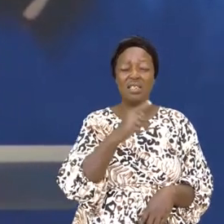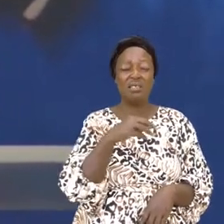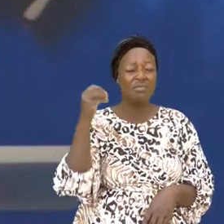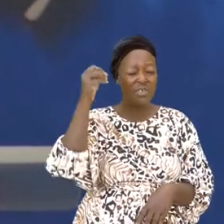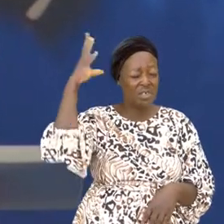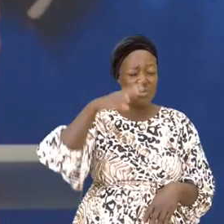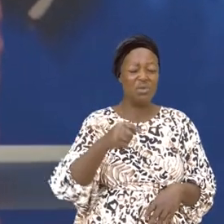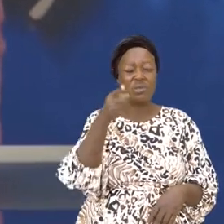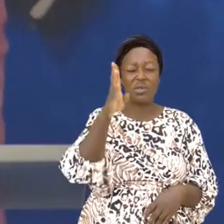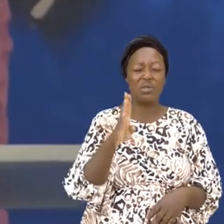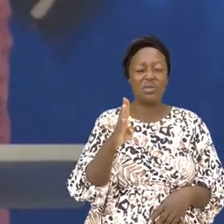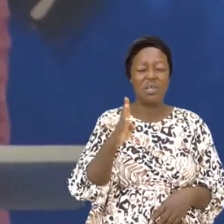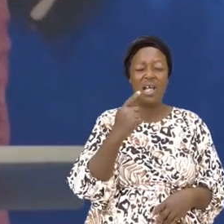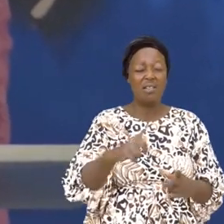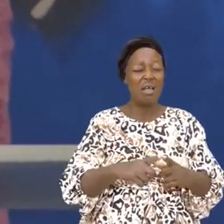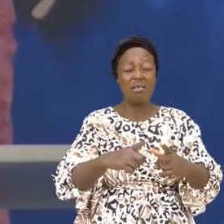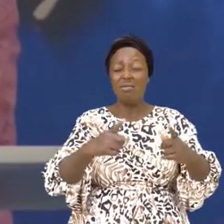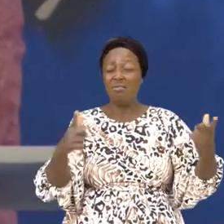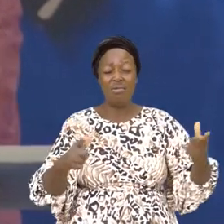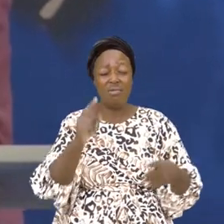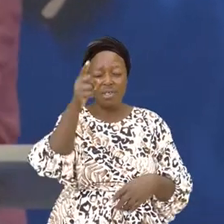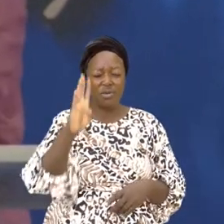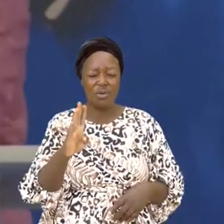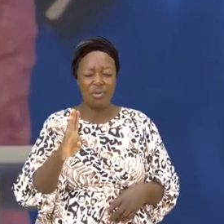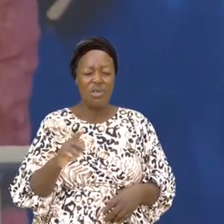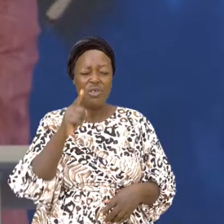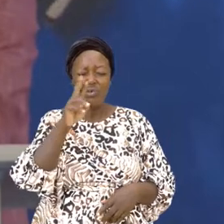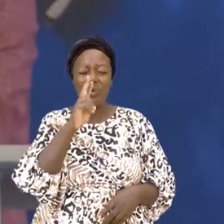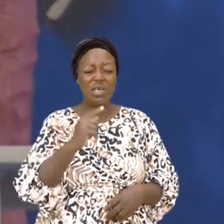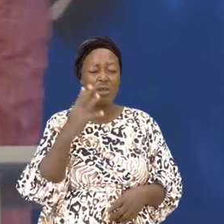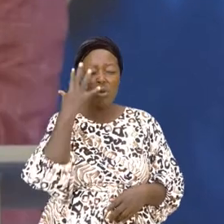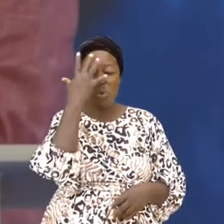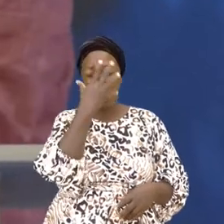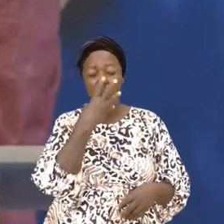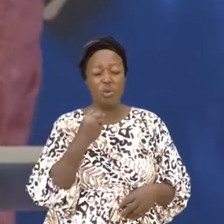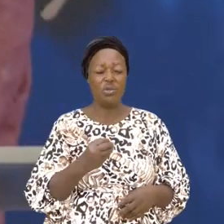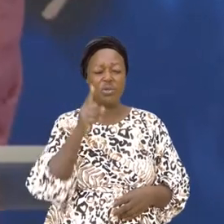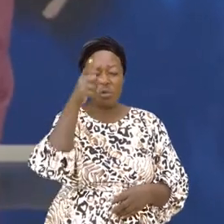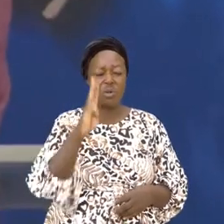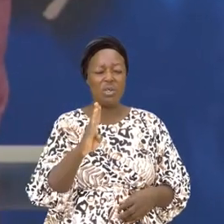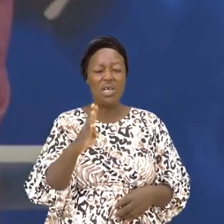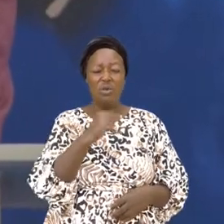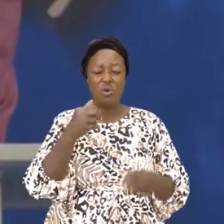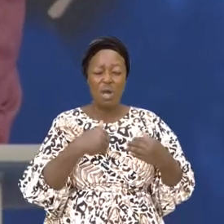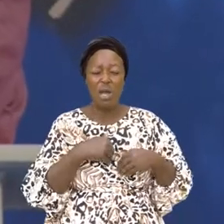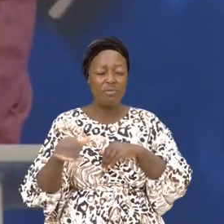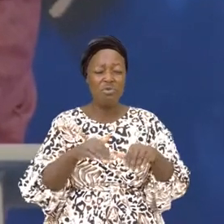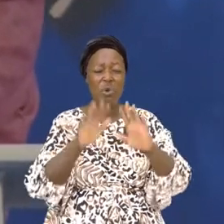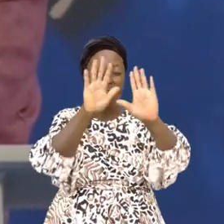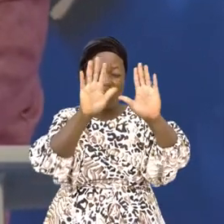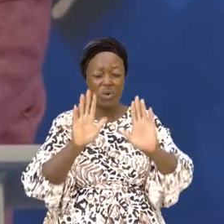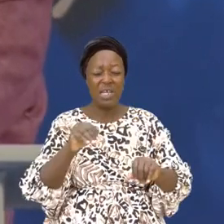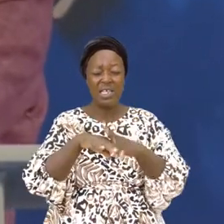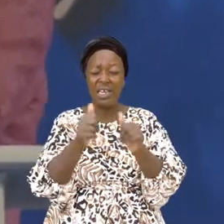God, the great God. You are the glorious God. You perform wonders in